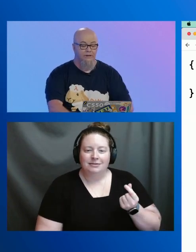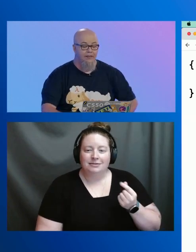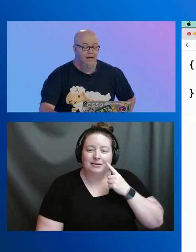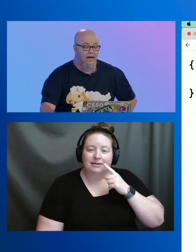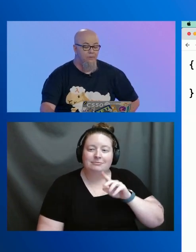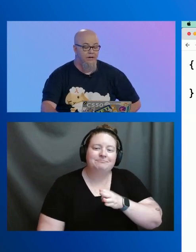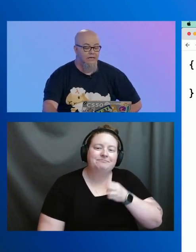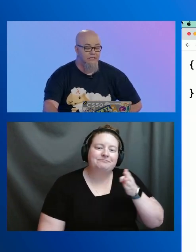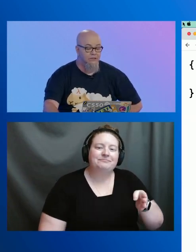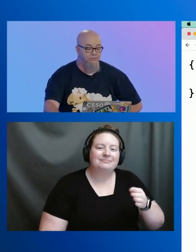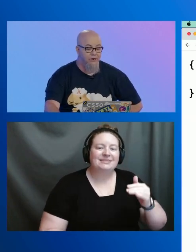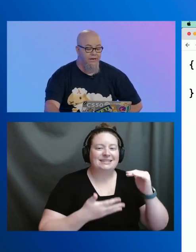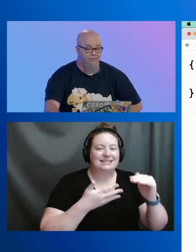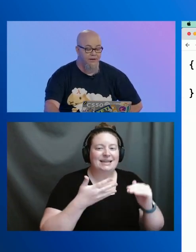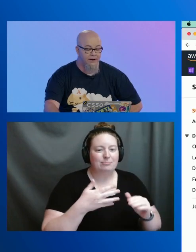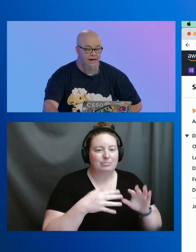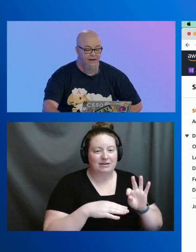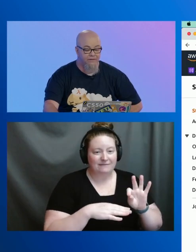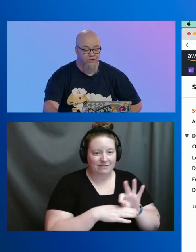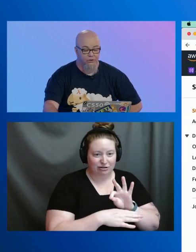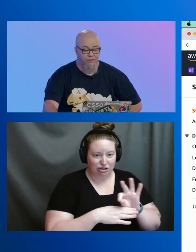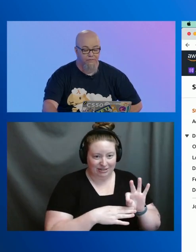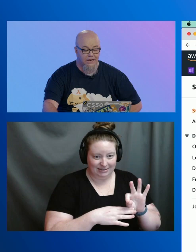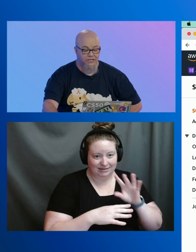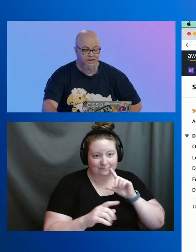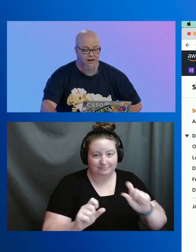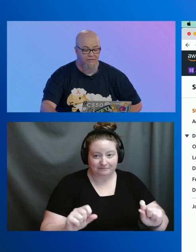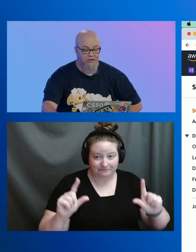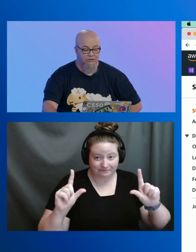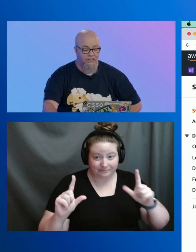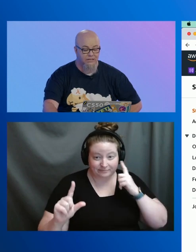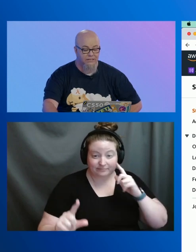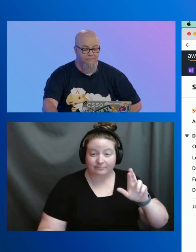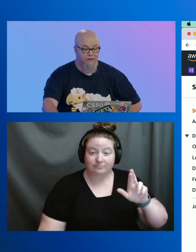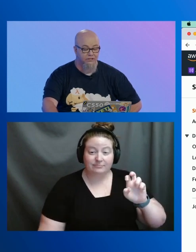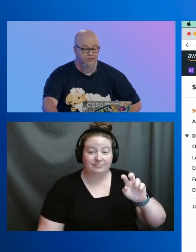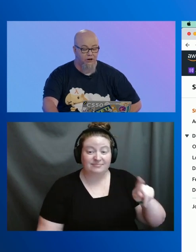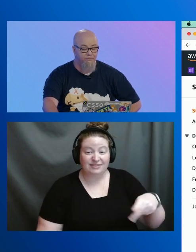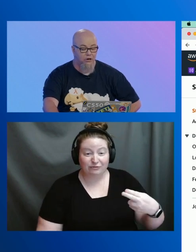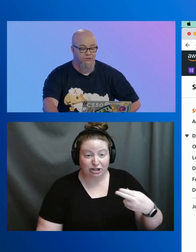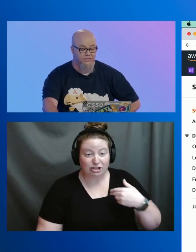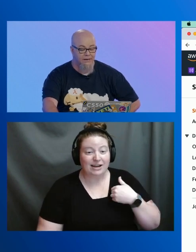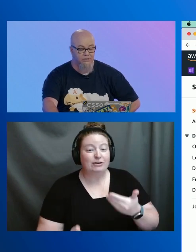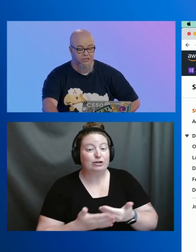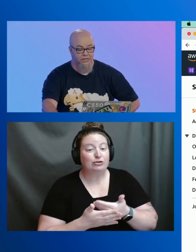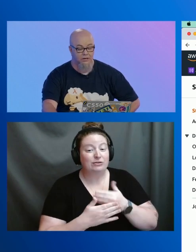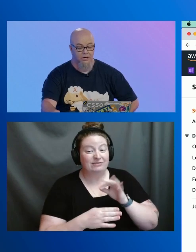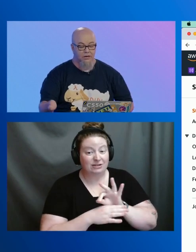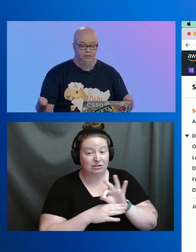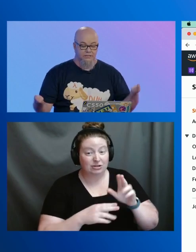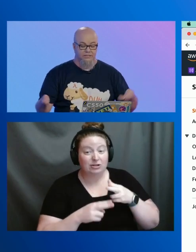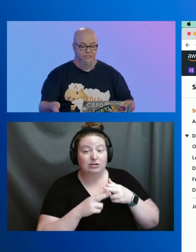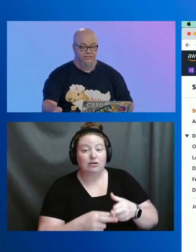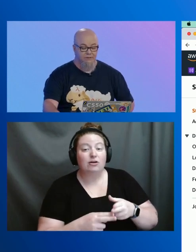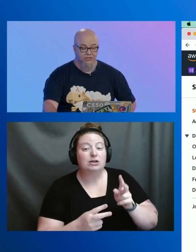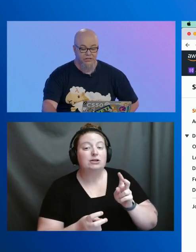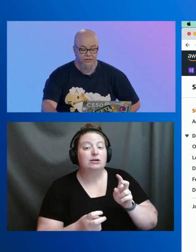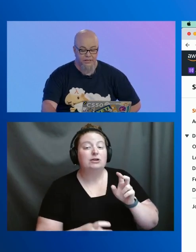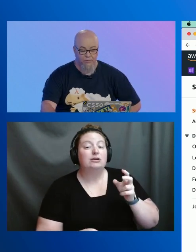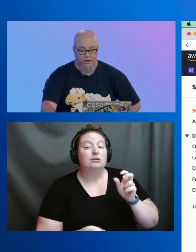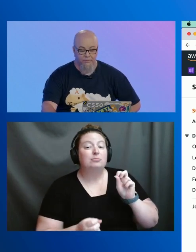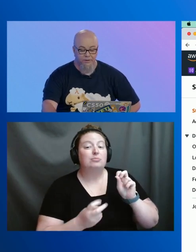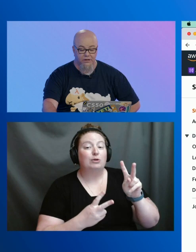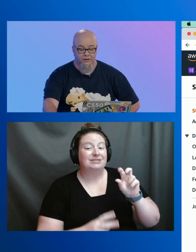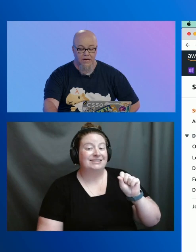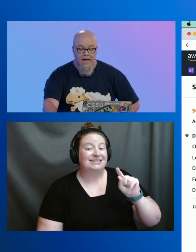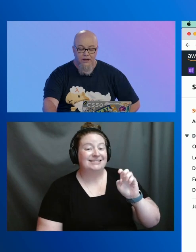functions, and we can bring it up here. And if I do a refresh here, I have a new step functions called post state machine. This is the state machine